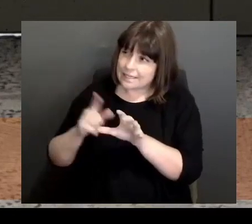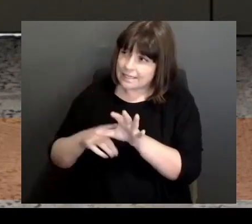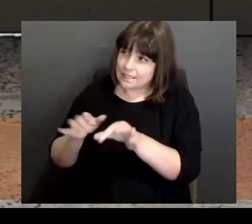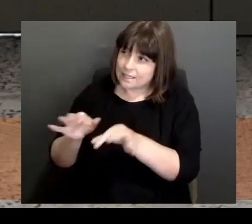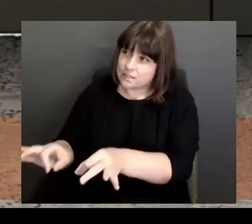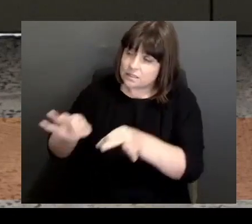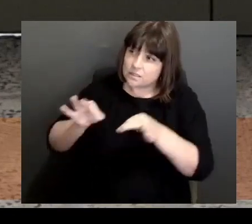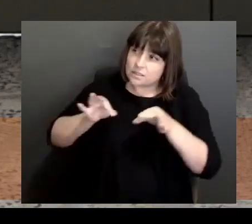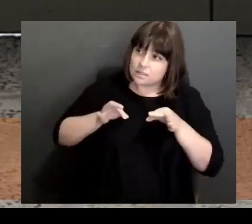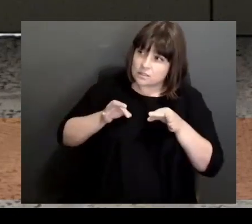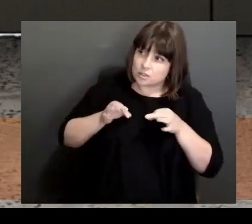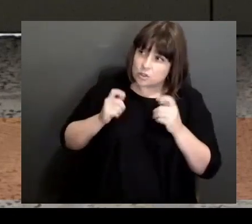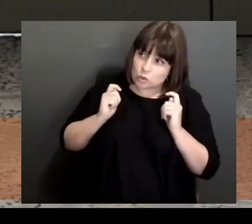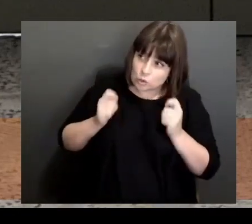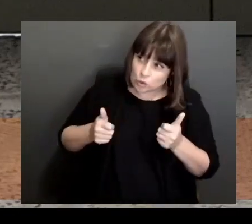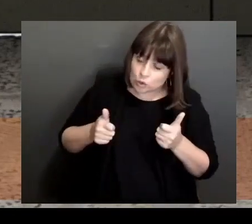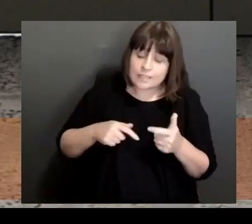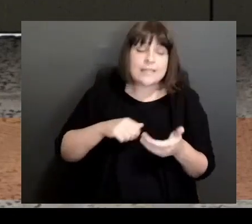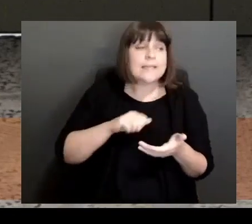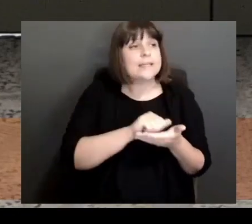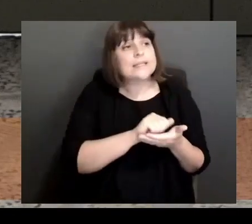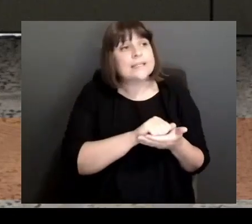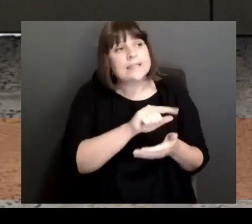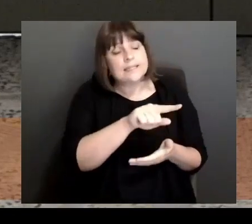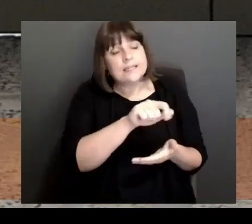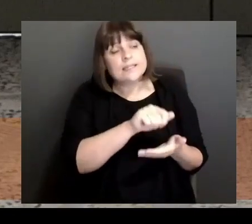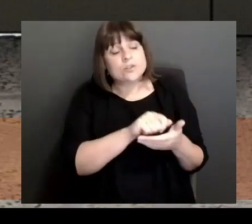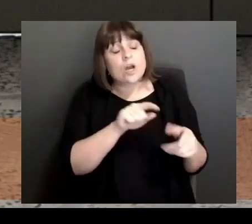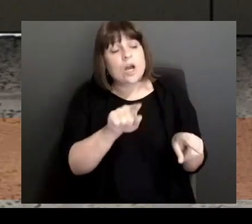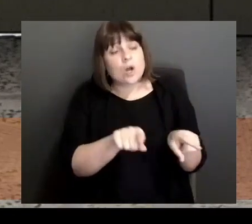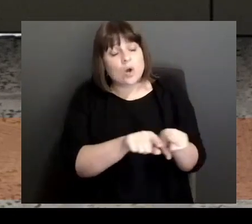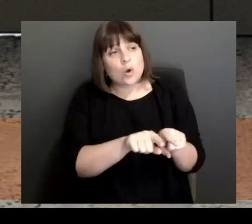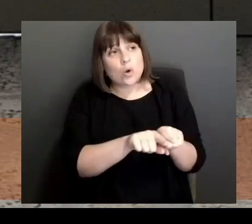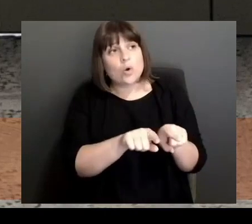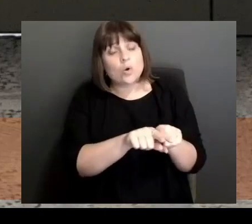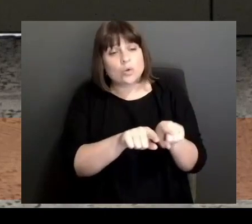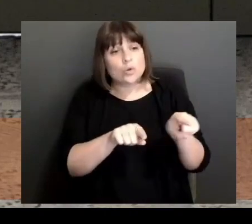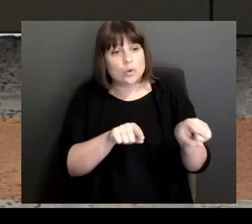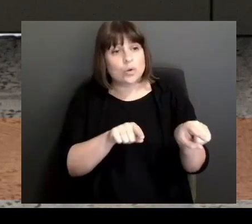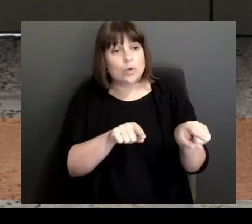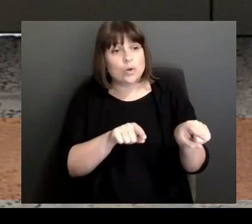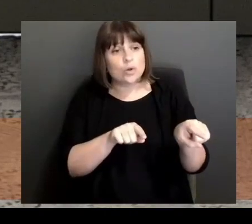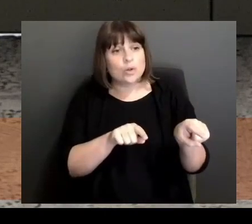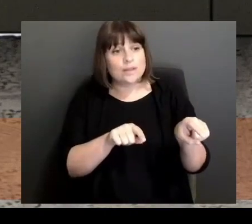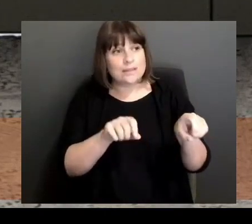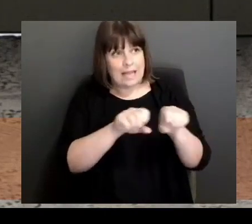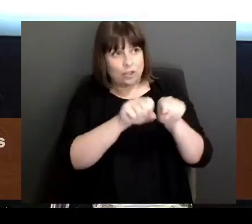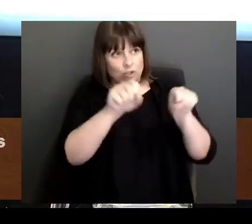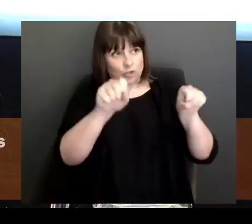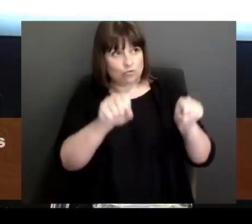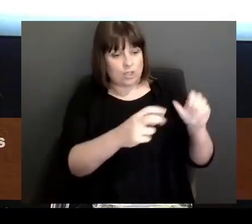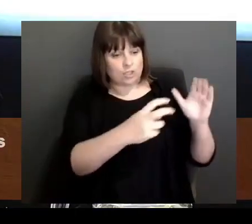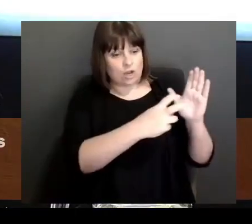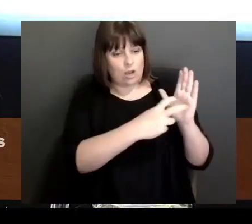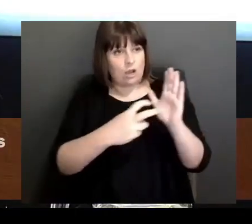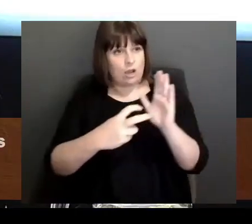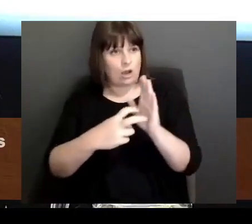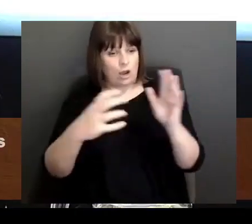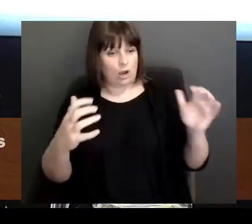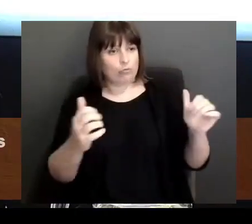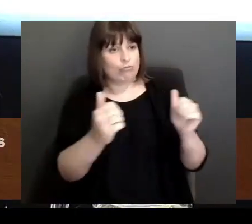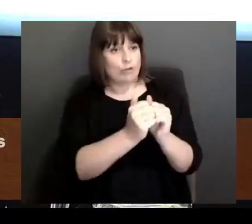Yes, that's correct. And again, there was also a structured agreement